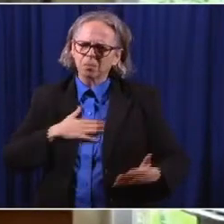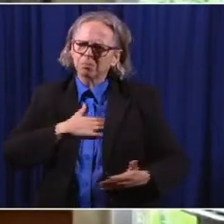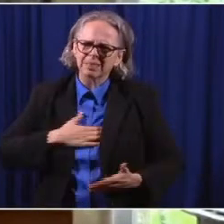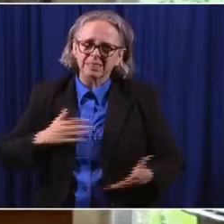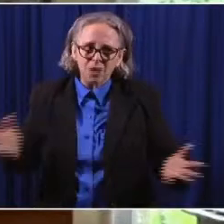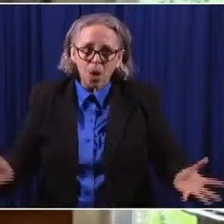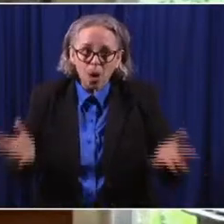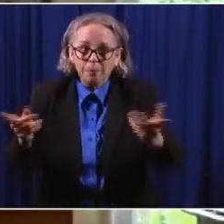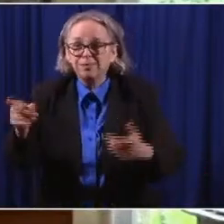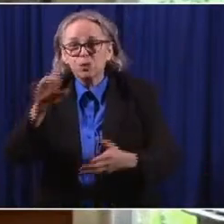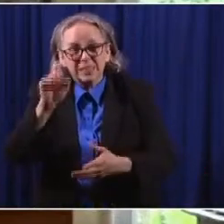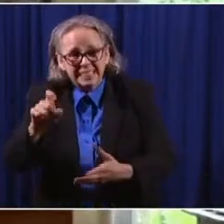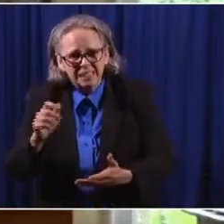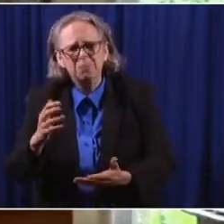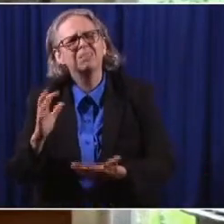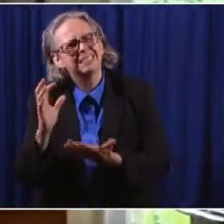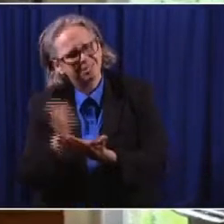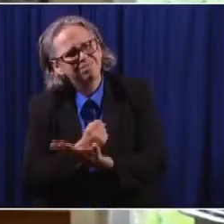Thank you.